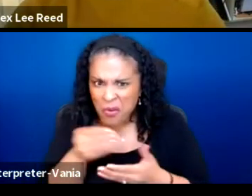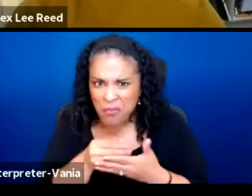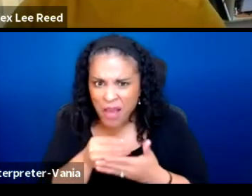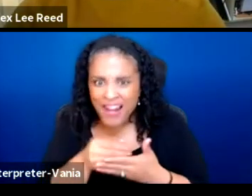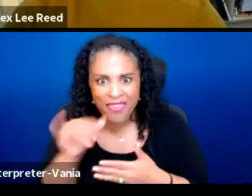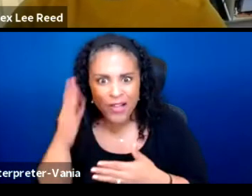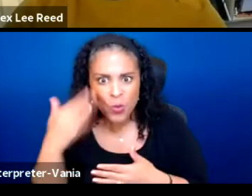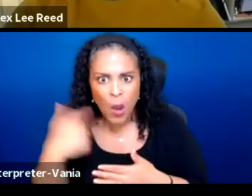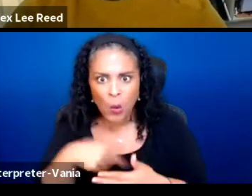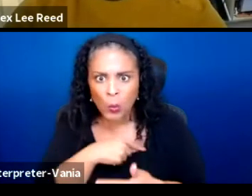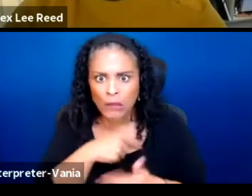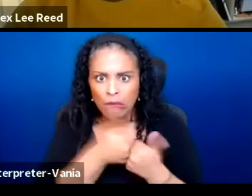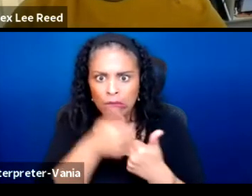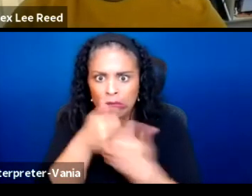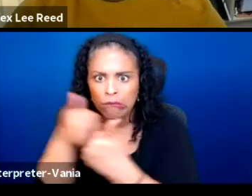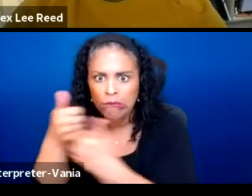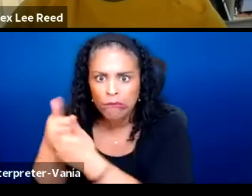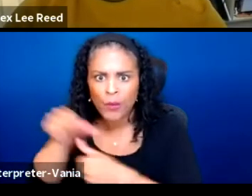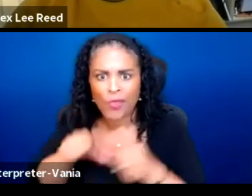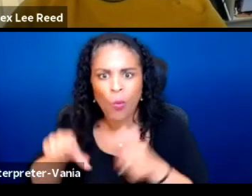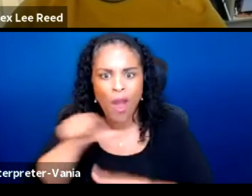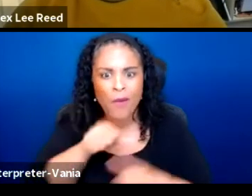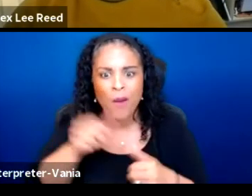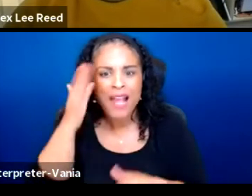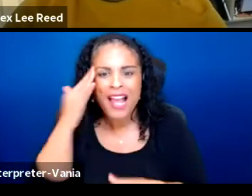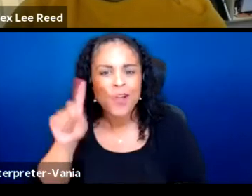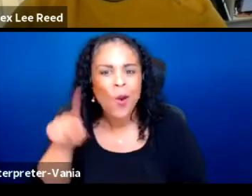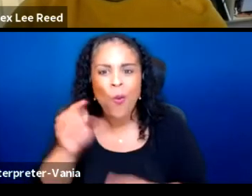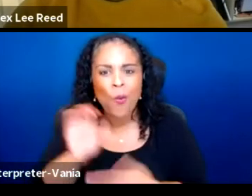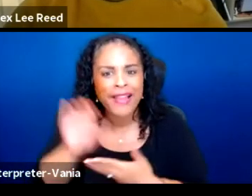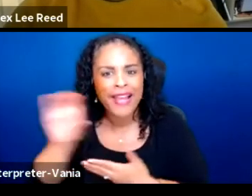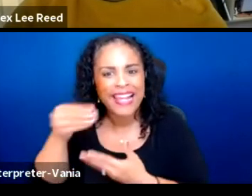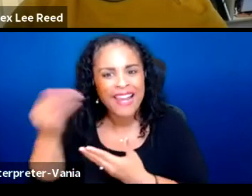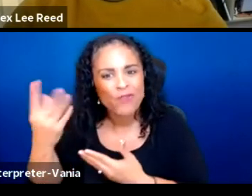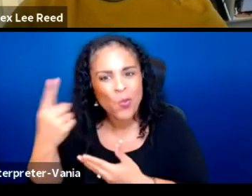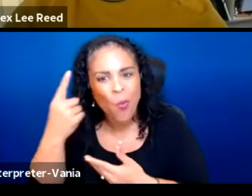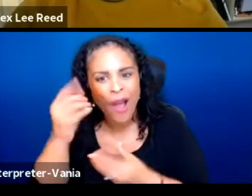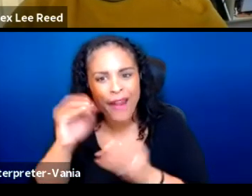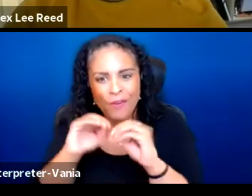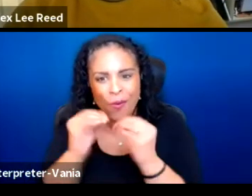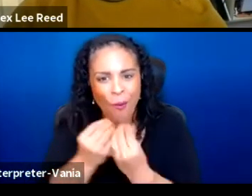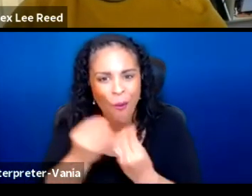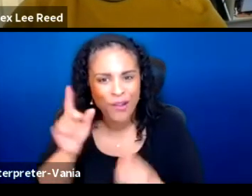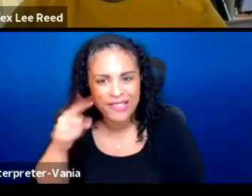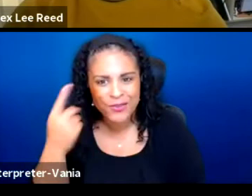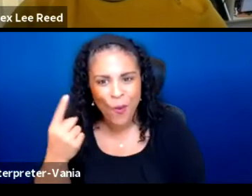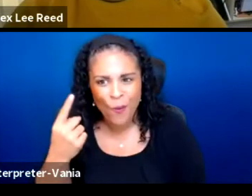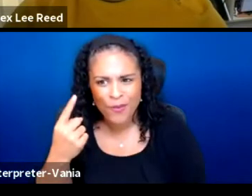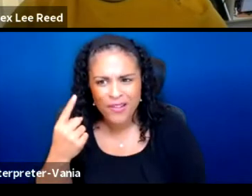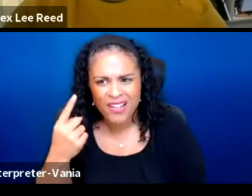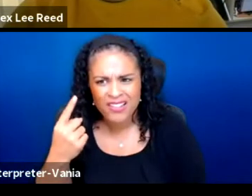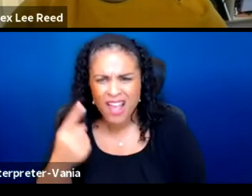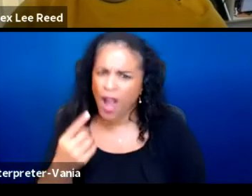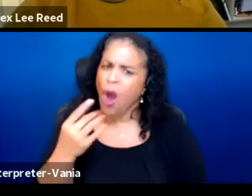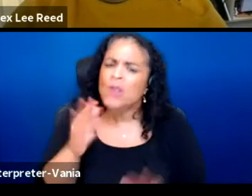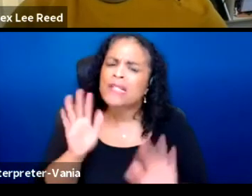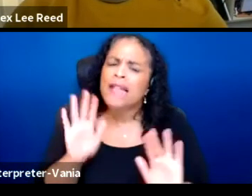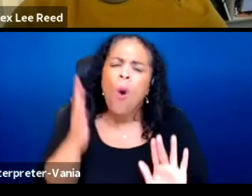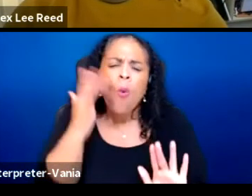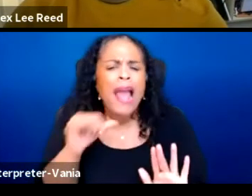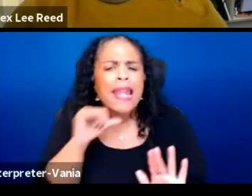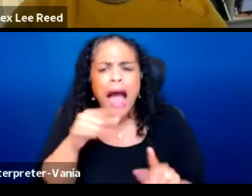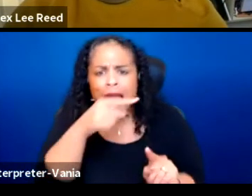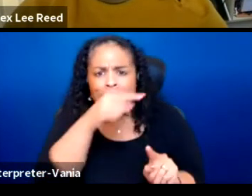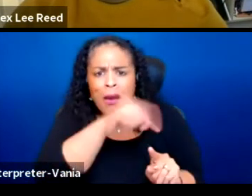one another, was because they would only give to one of the organizations. Oh, why don't y'all all just merge